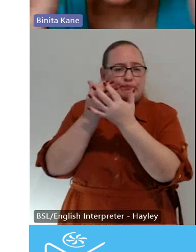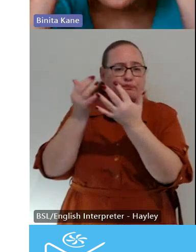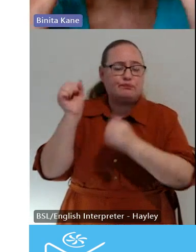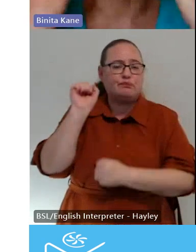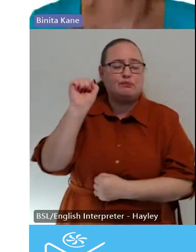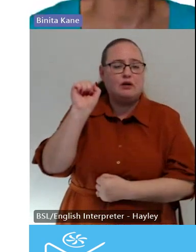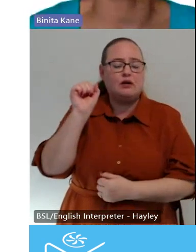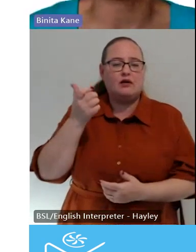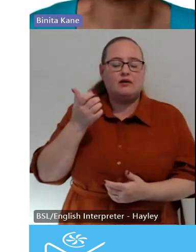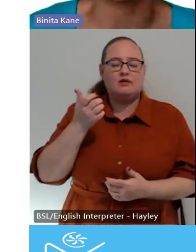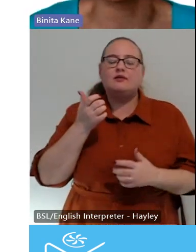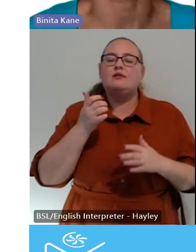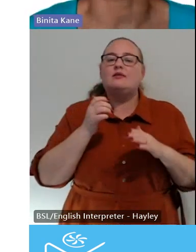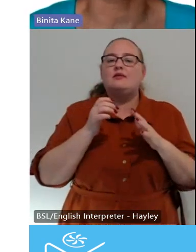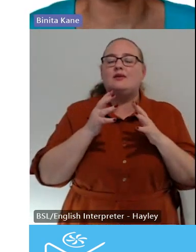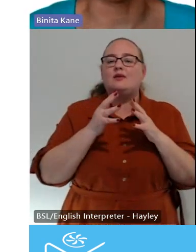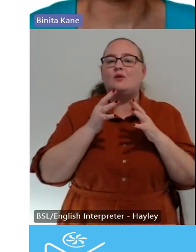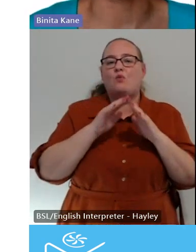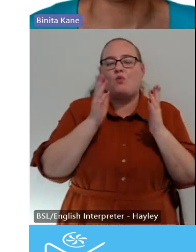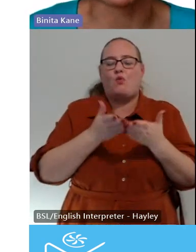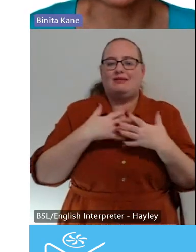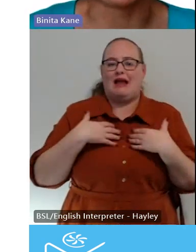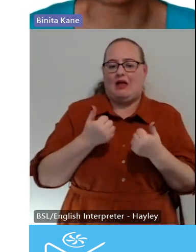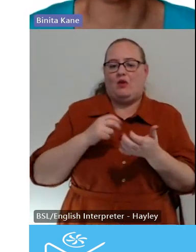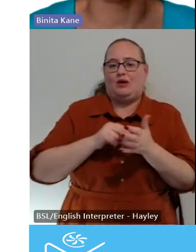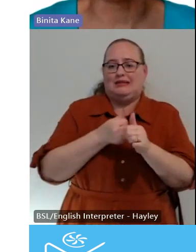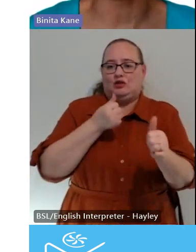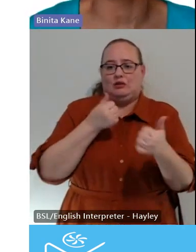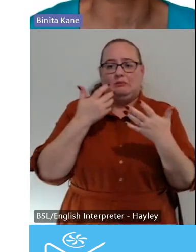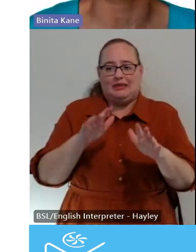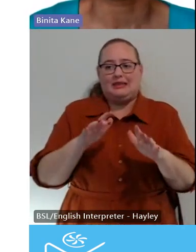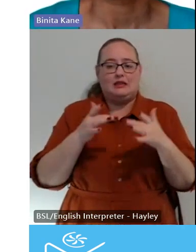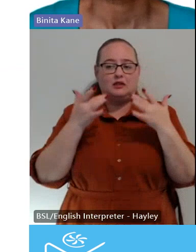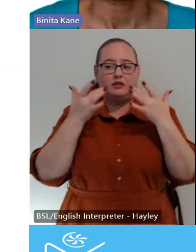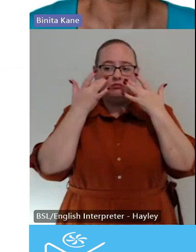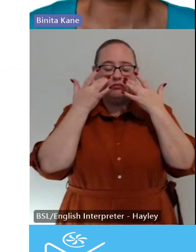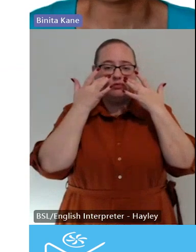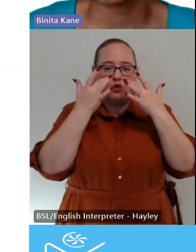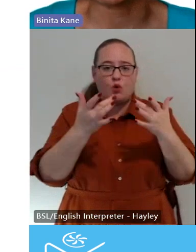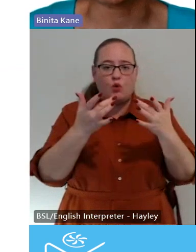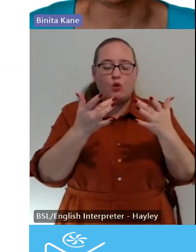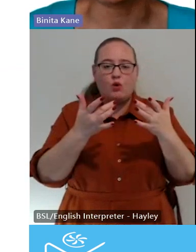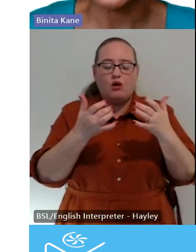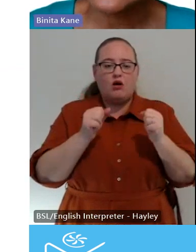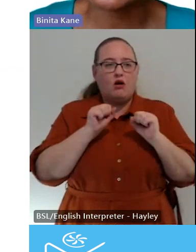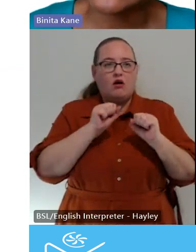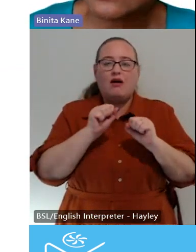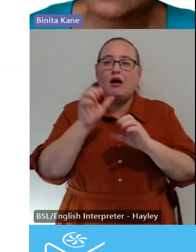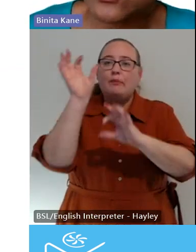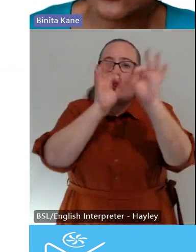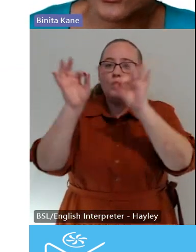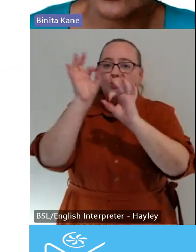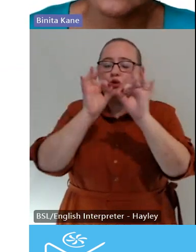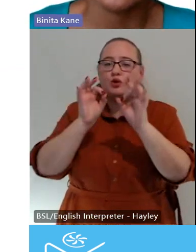as the World Health Organization have already demonstrated, and as we've already talked about, unsafe air pollution can and